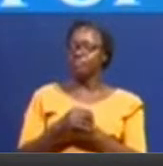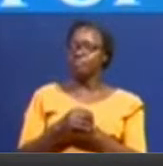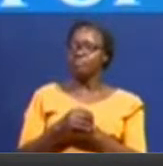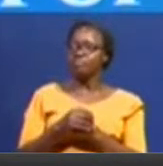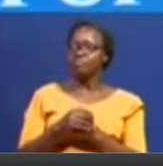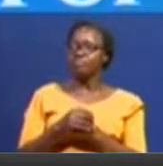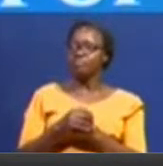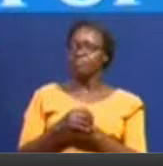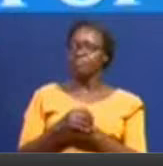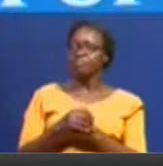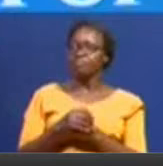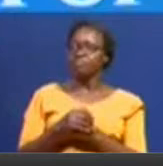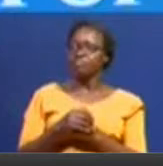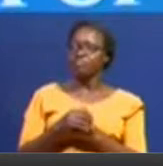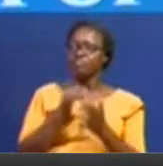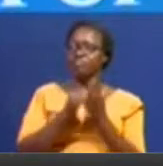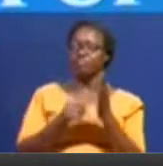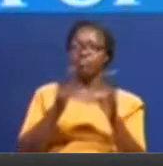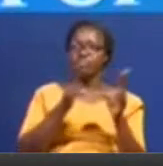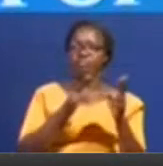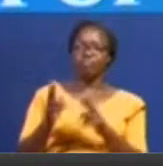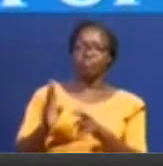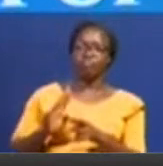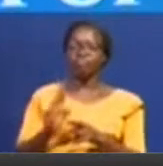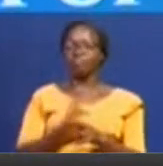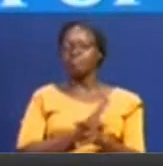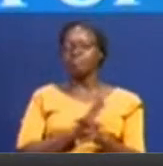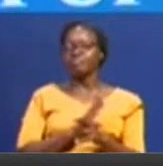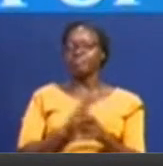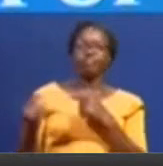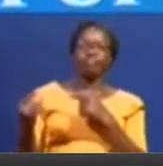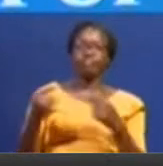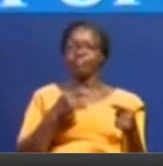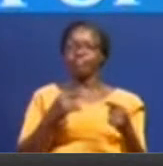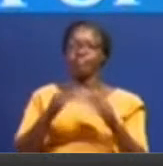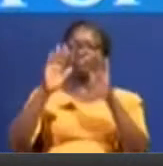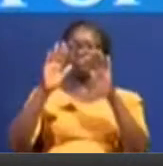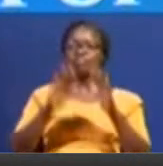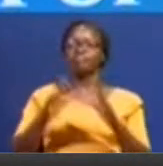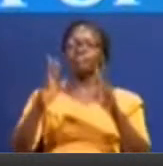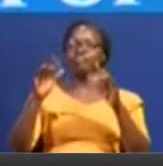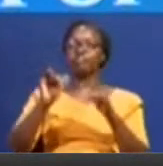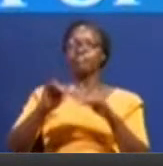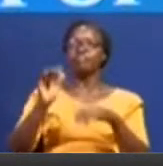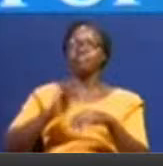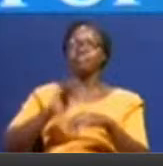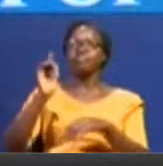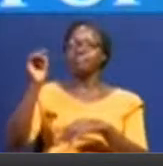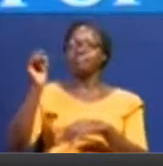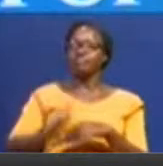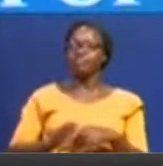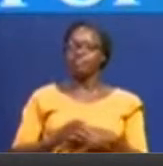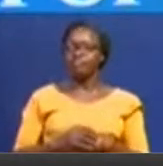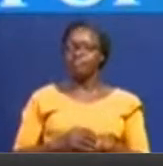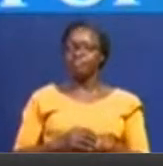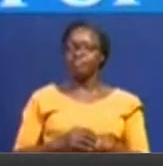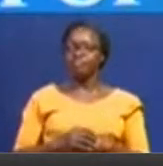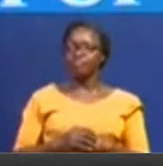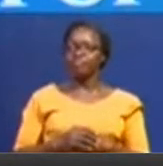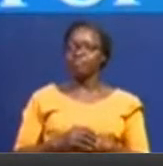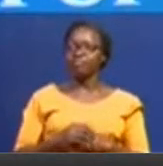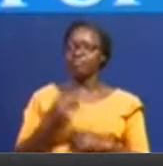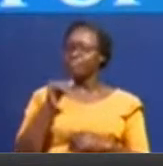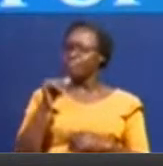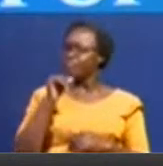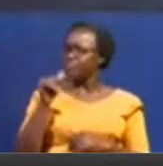be just the usual boardroom wrangles on a very important issue that affects the whole of Kenya. So you don't think it's